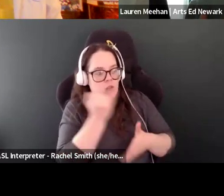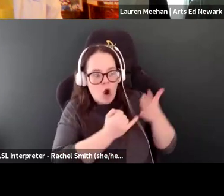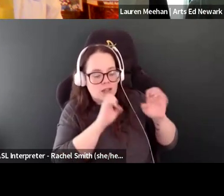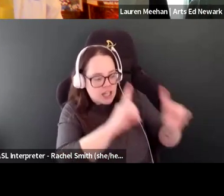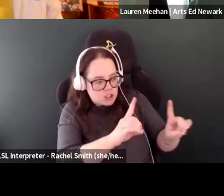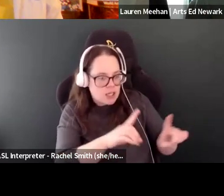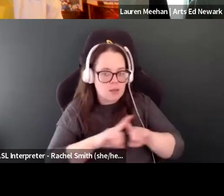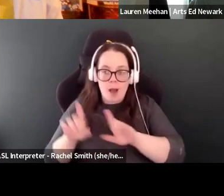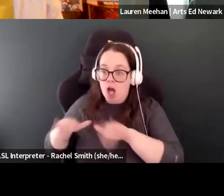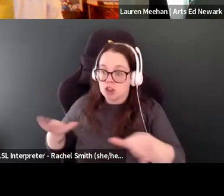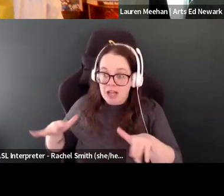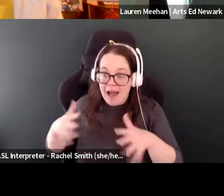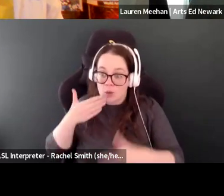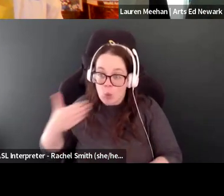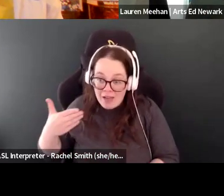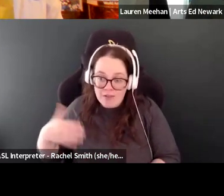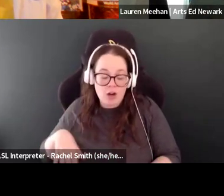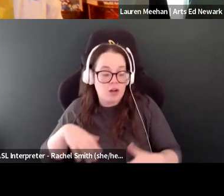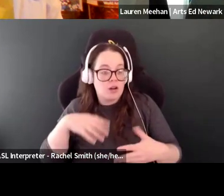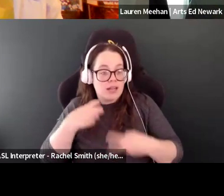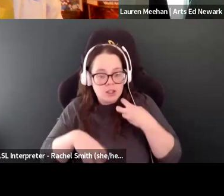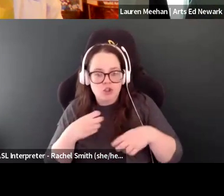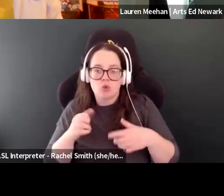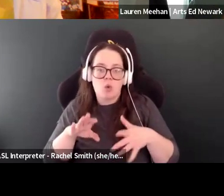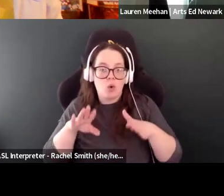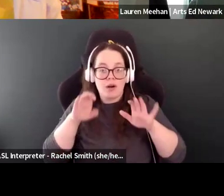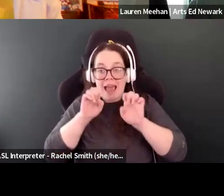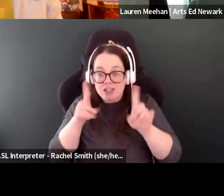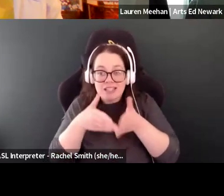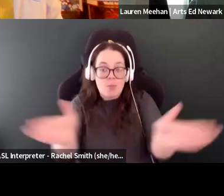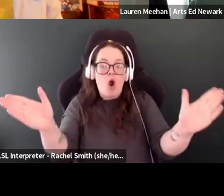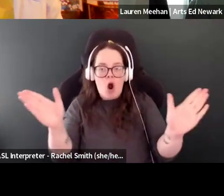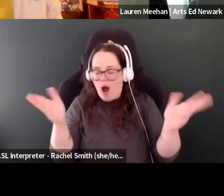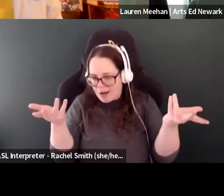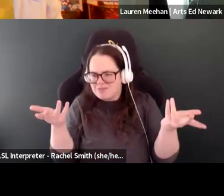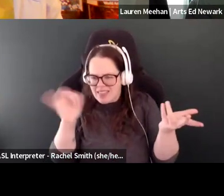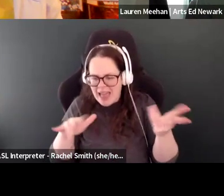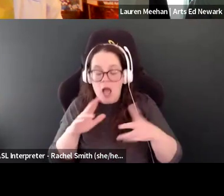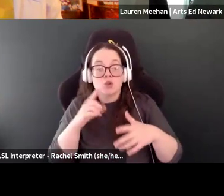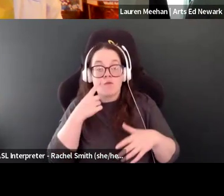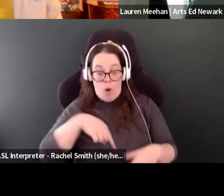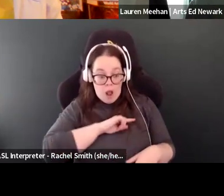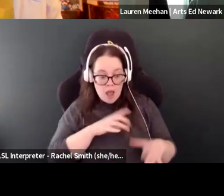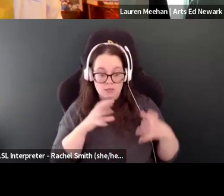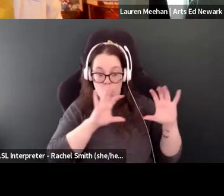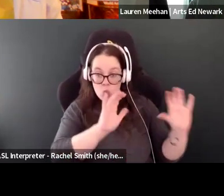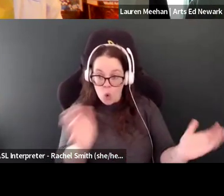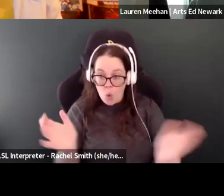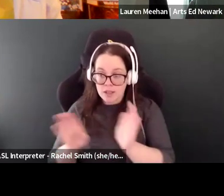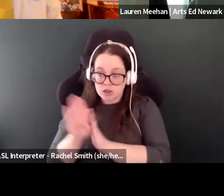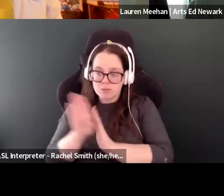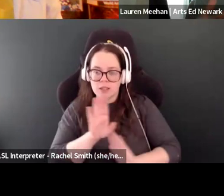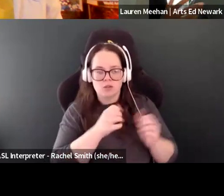it's an education issue broadly. And so I think for us, that coalition building has strengthened our ability not only to do our work in